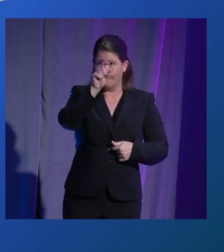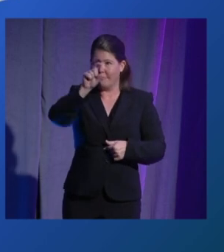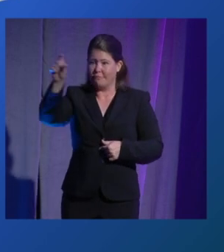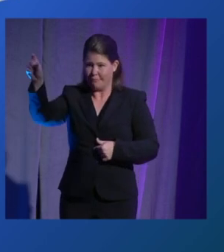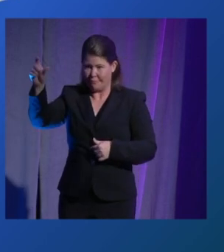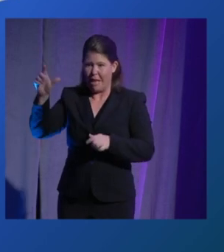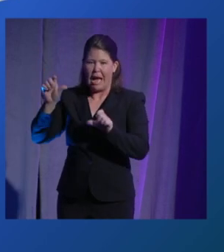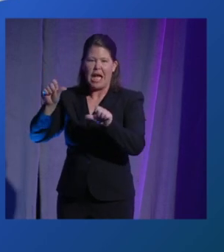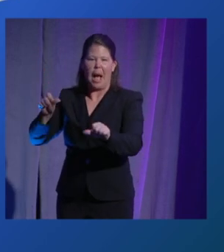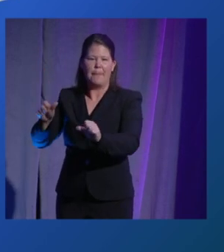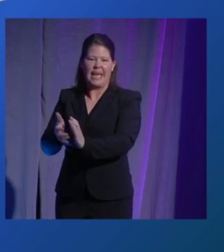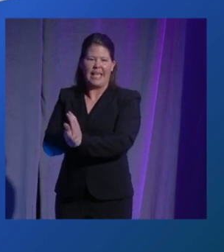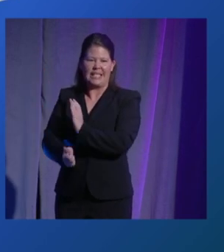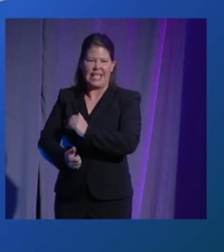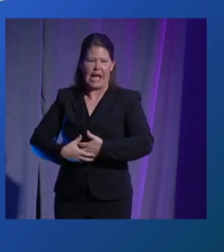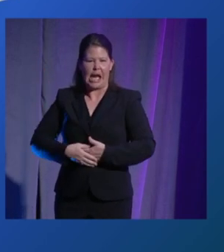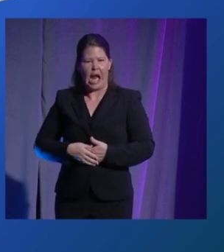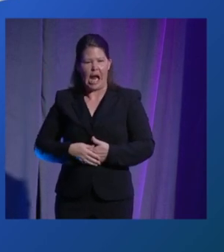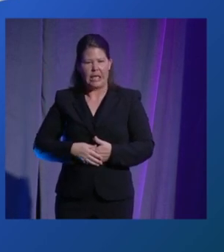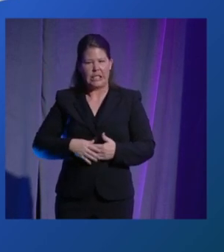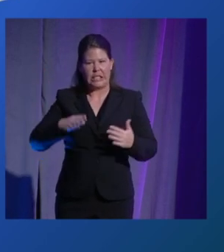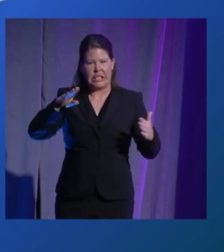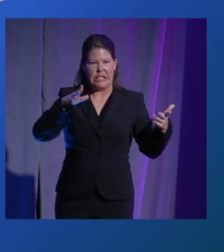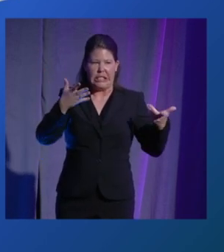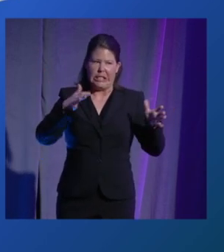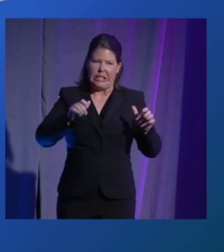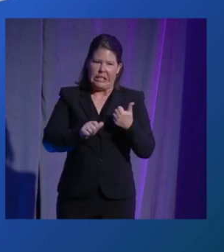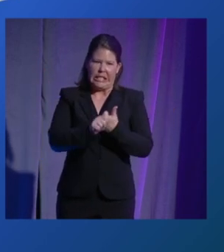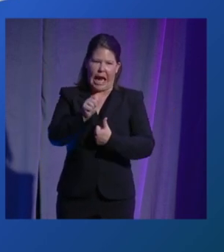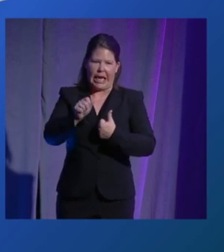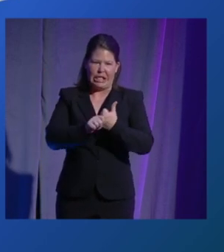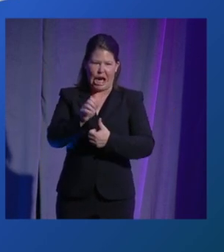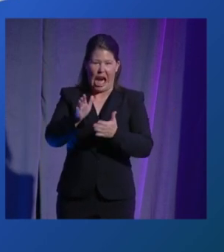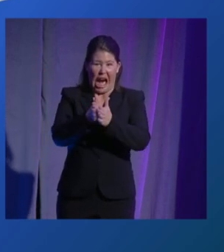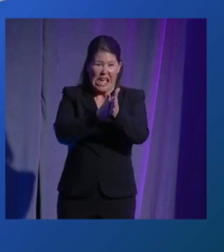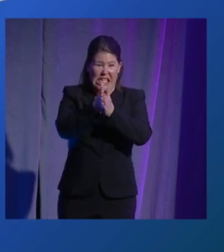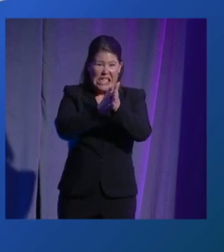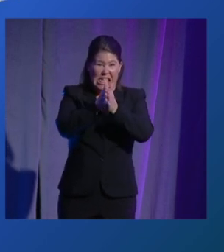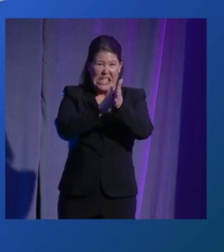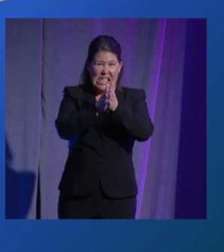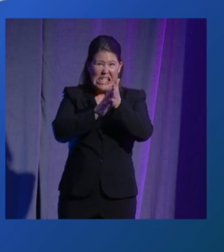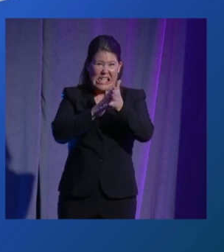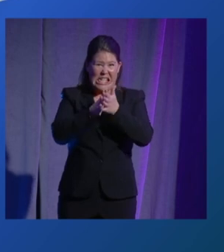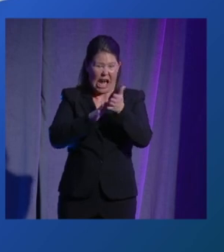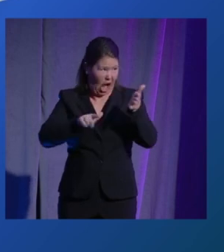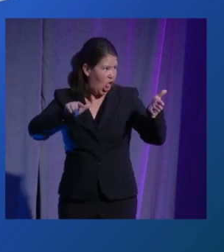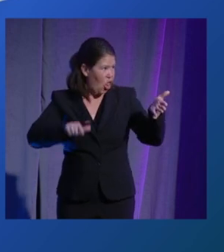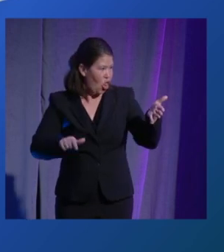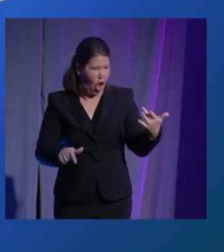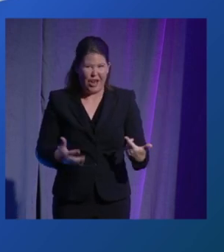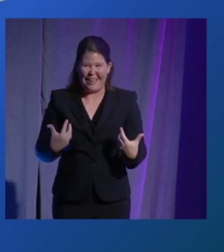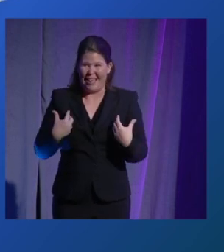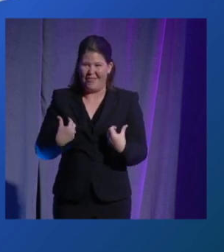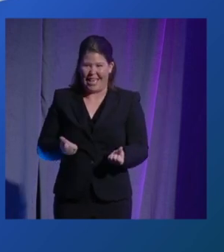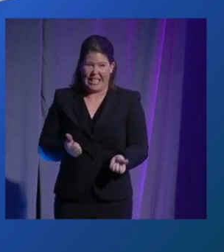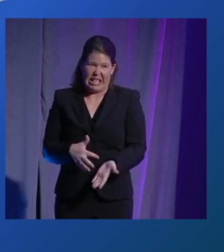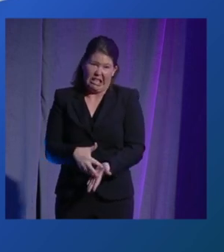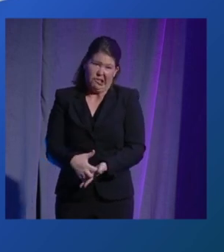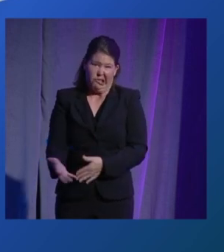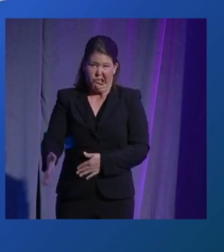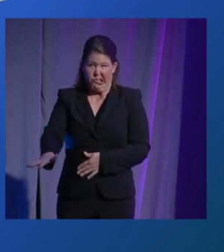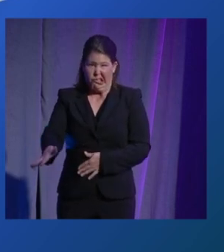competency right and so the real danger is low competency High enthusiasm right and unfortunately the